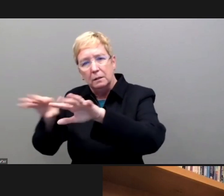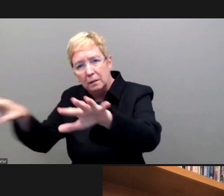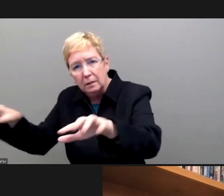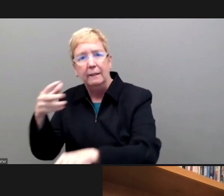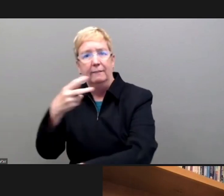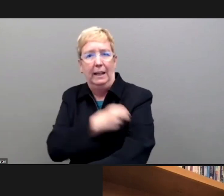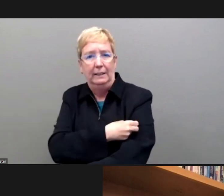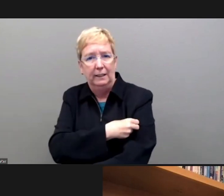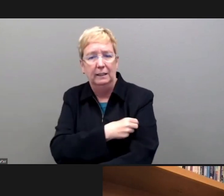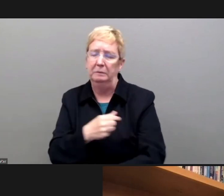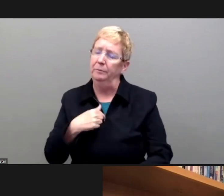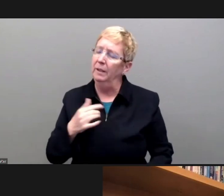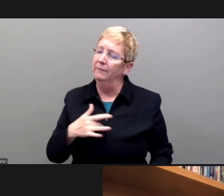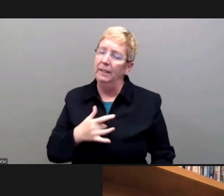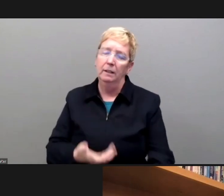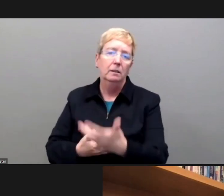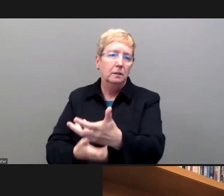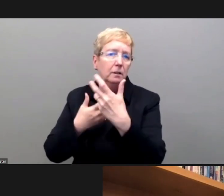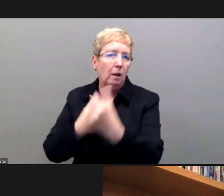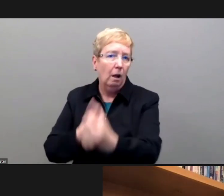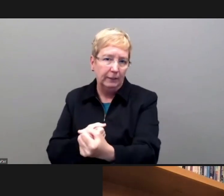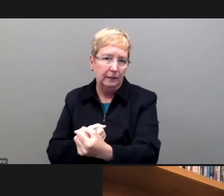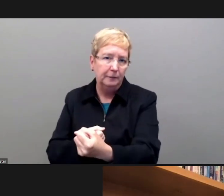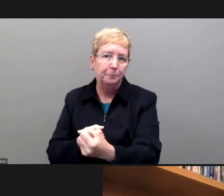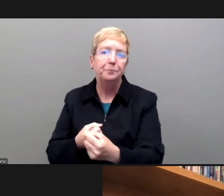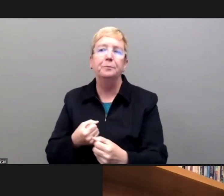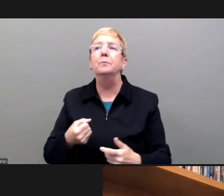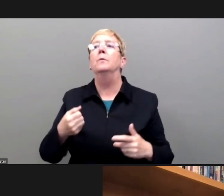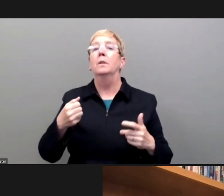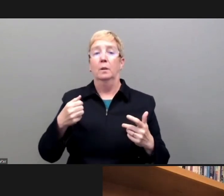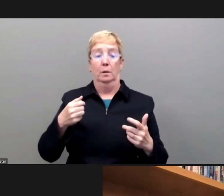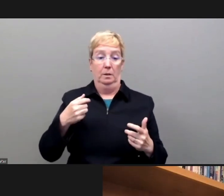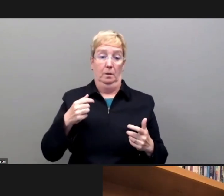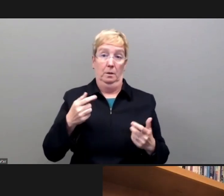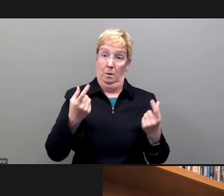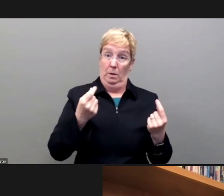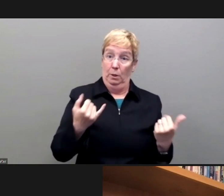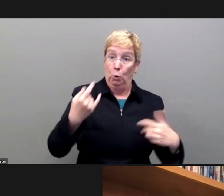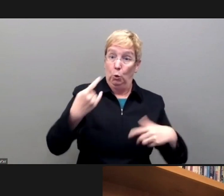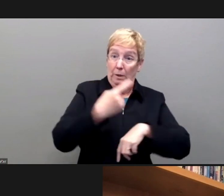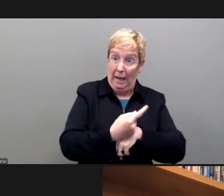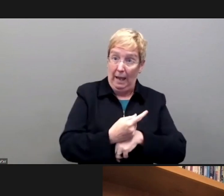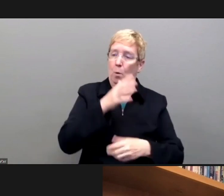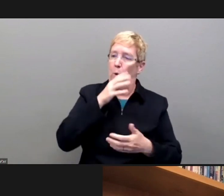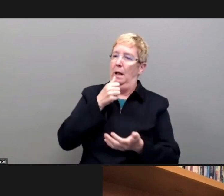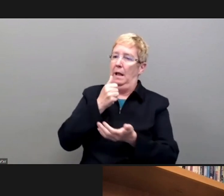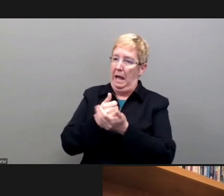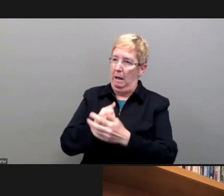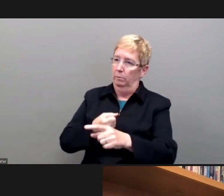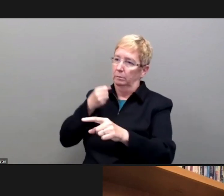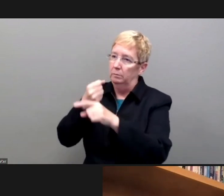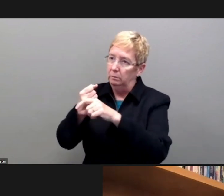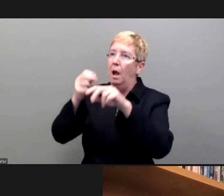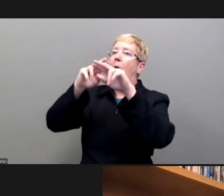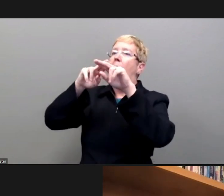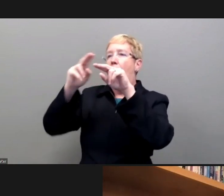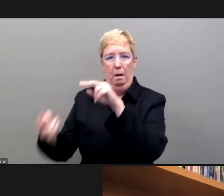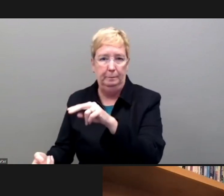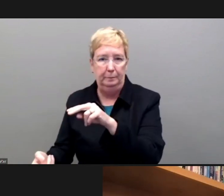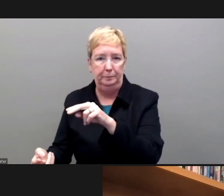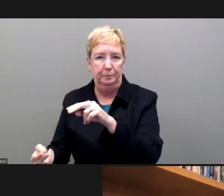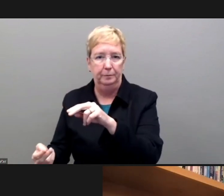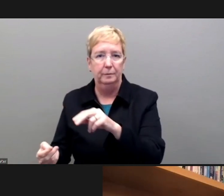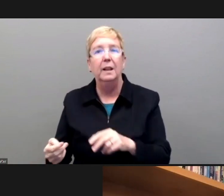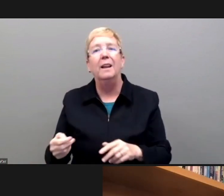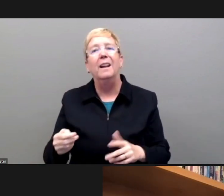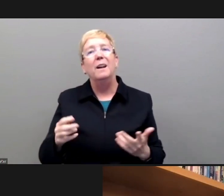confident that these steps will have the kind of impact we need and that more New Mexicans, without being mandated,